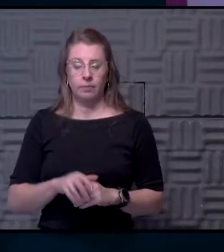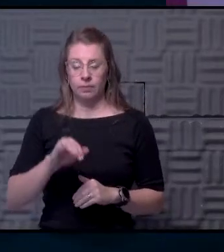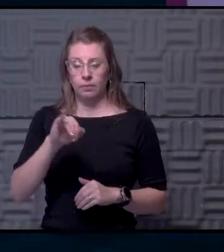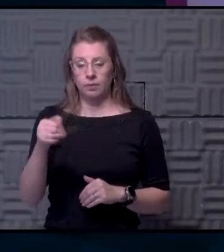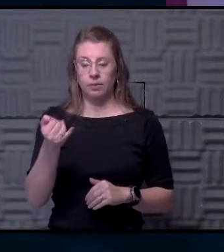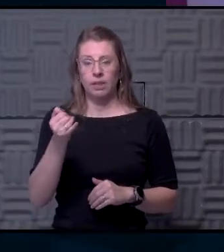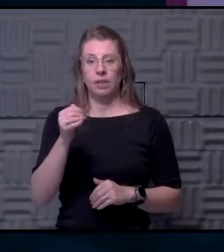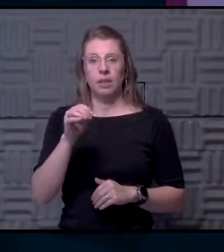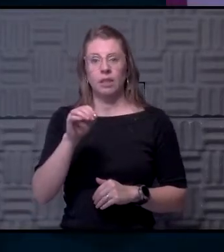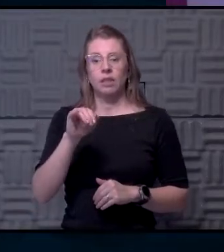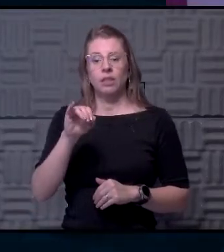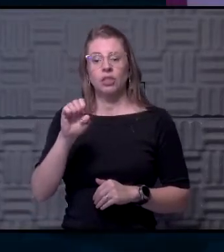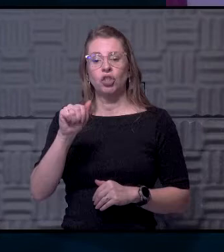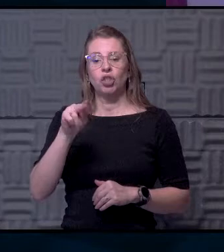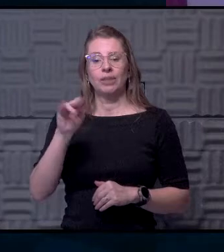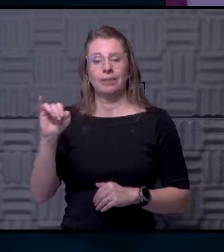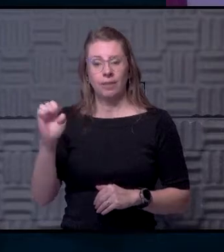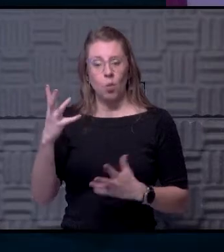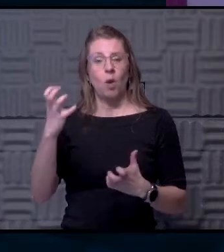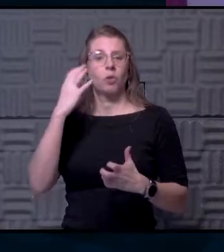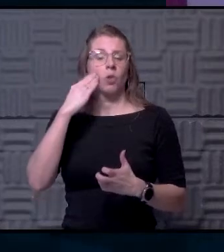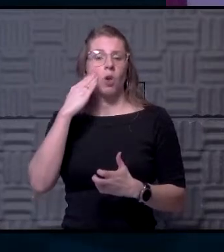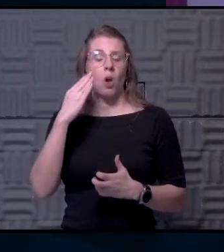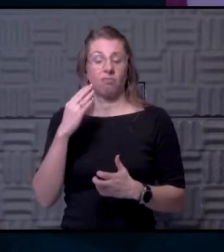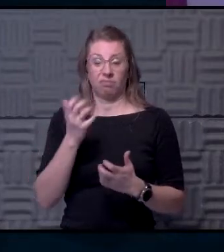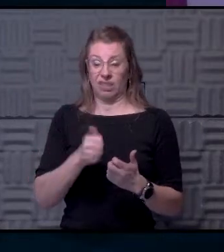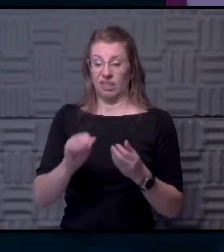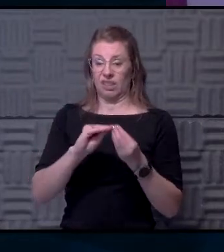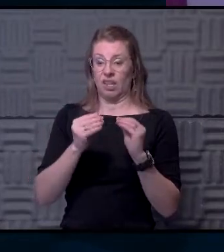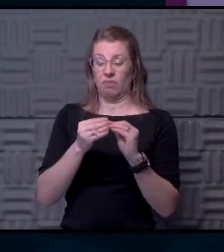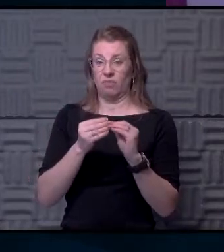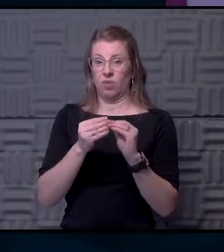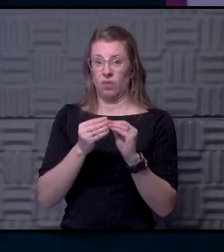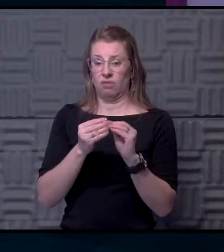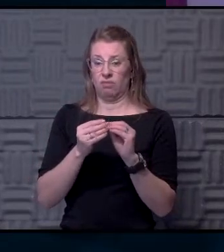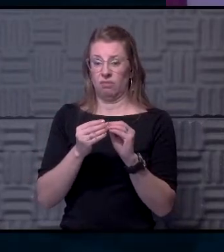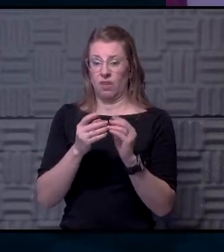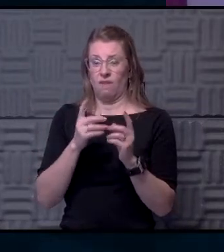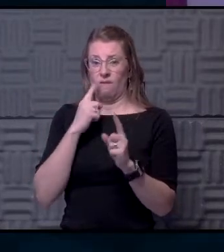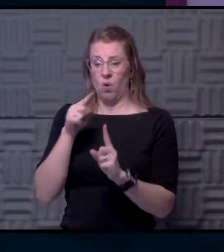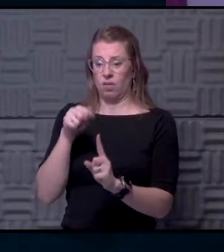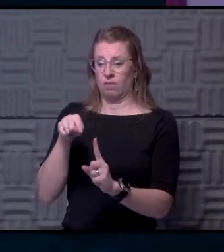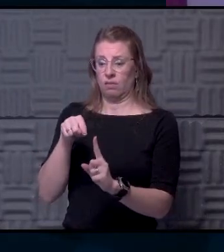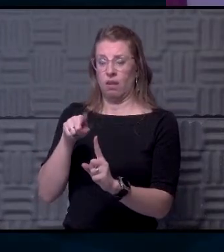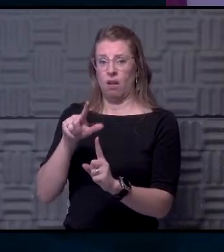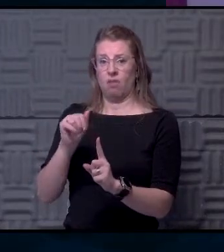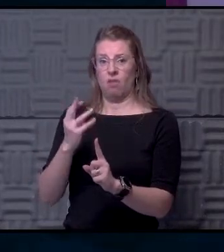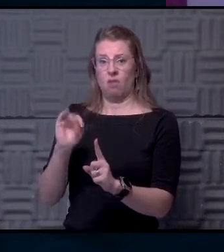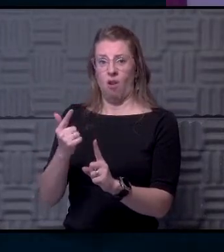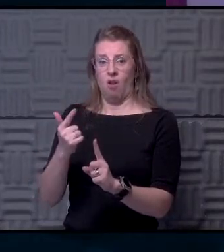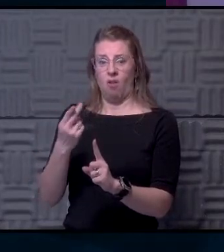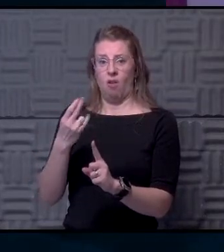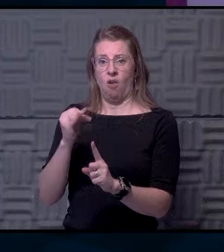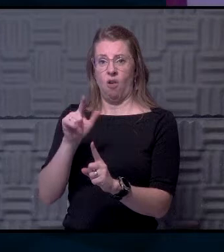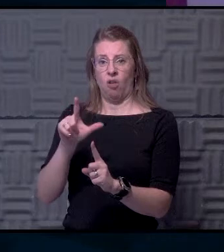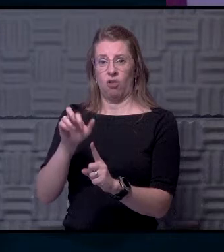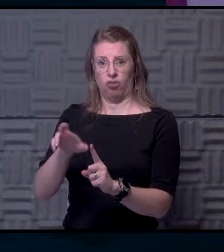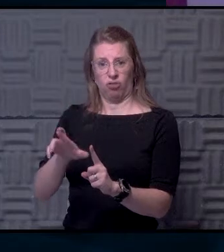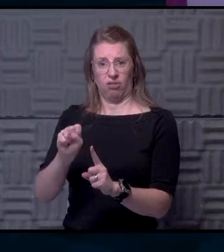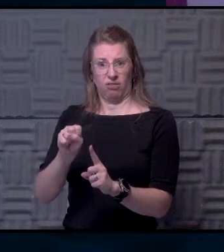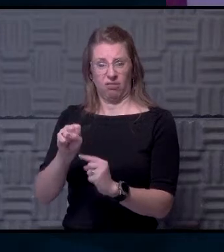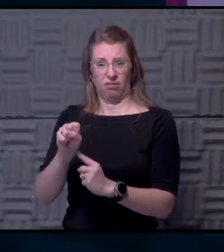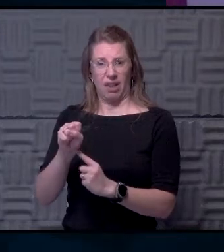wants to know, do we have any numbers on the so-called long haulers? How prevalent is that, and is it being tracked?